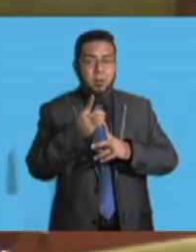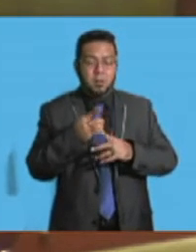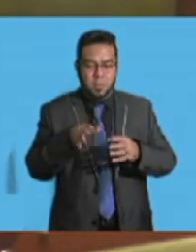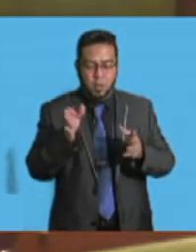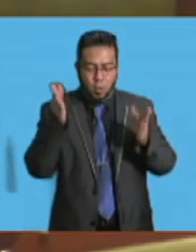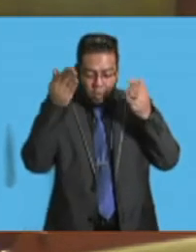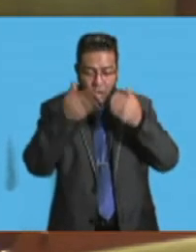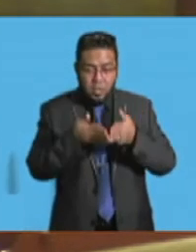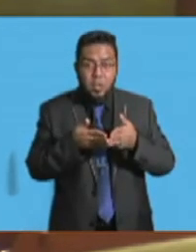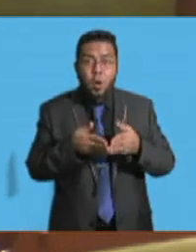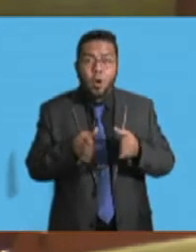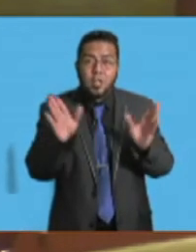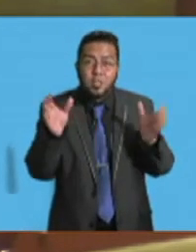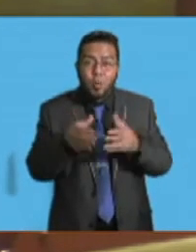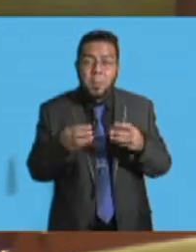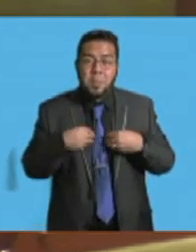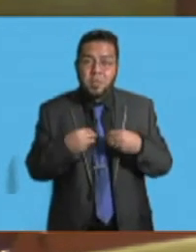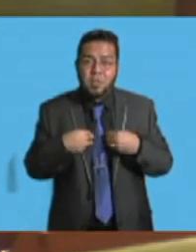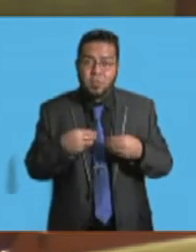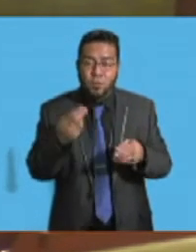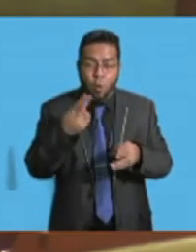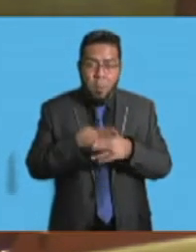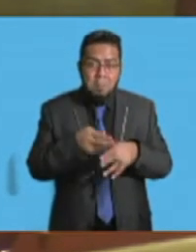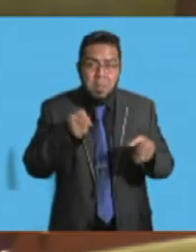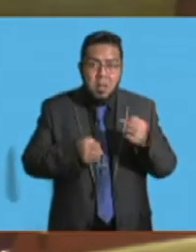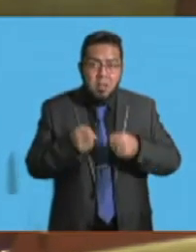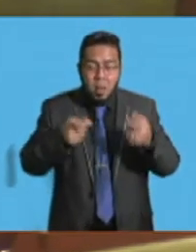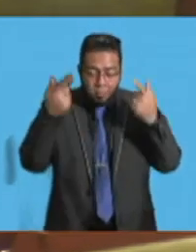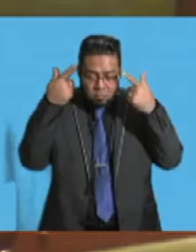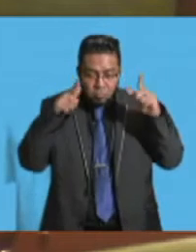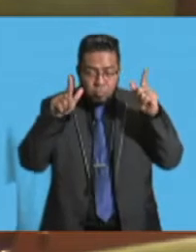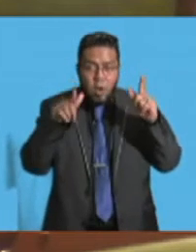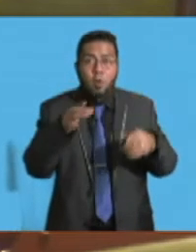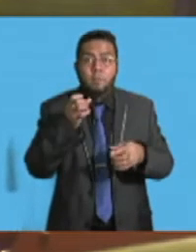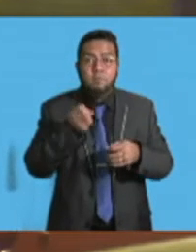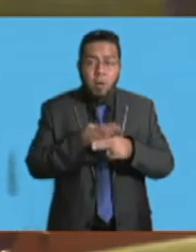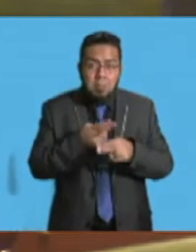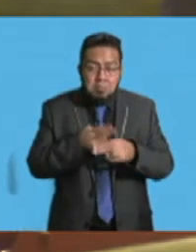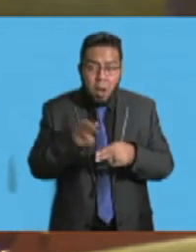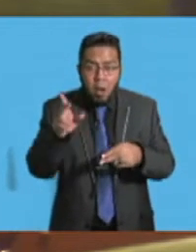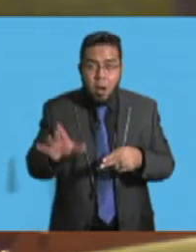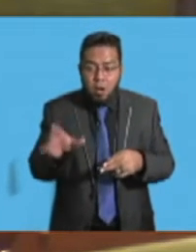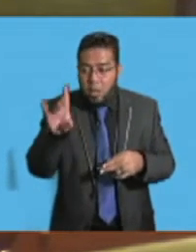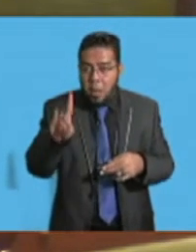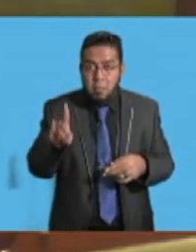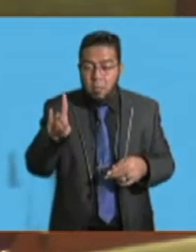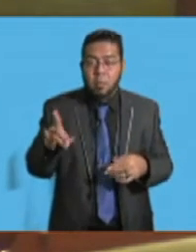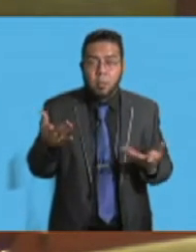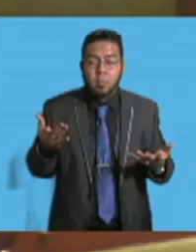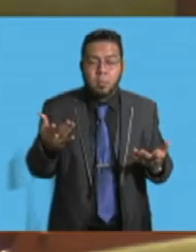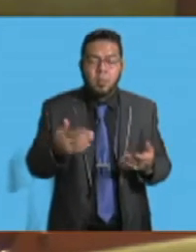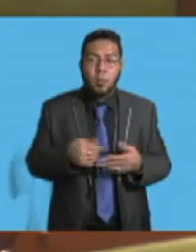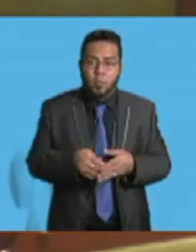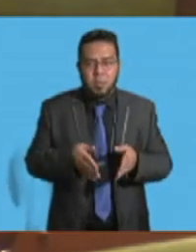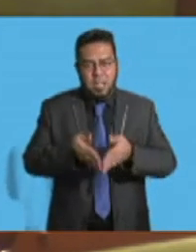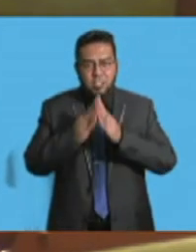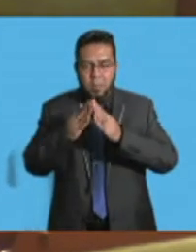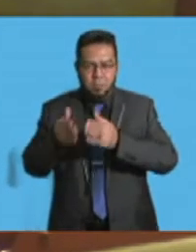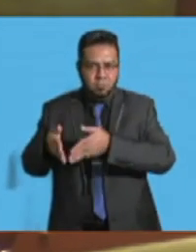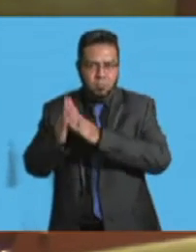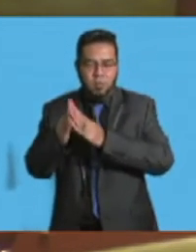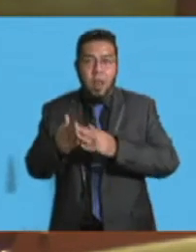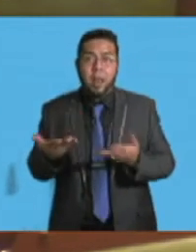dairy farms. Today, a total of 131 farms in the cane belt areas in the Western Division have been established, which contribute